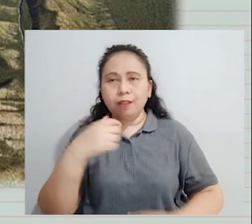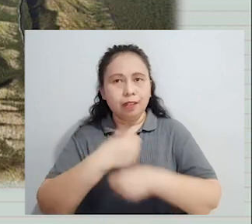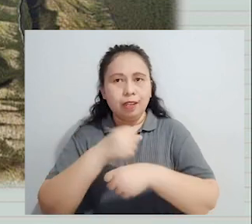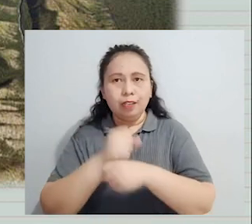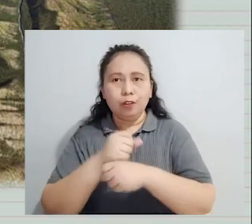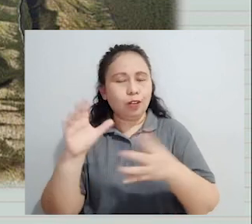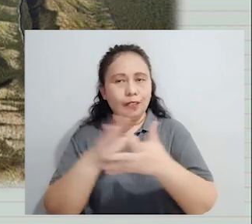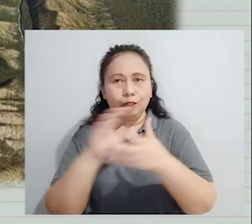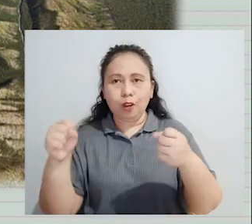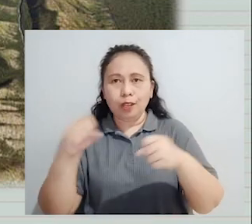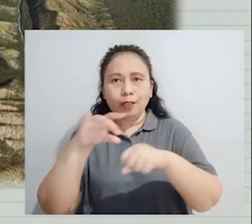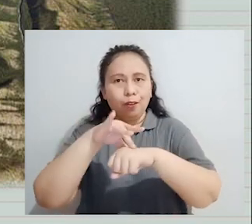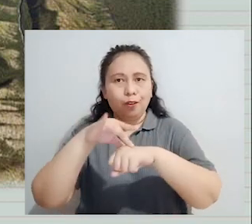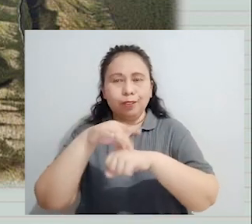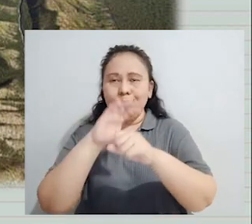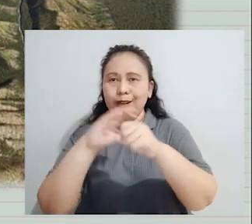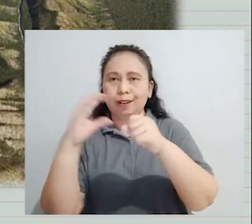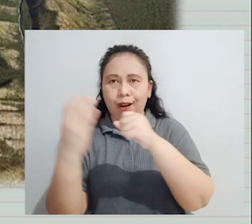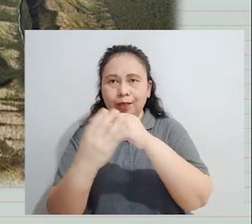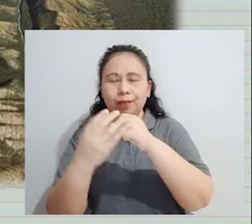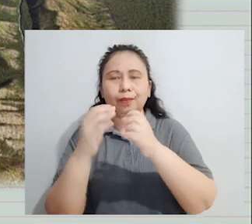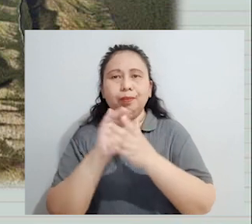Earth's crust.